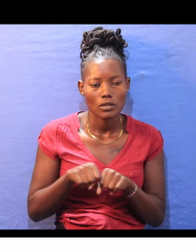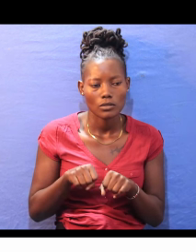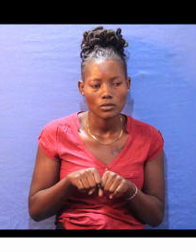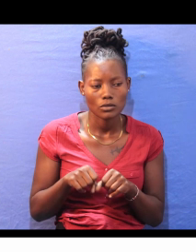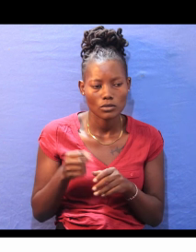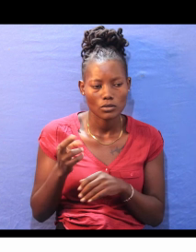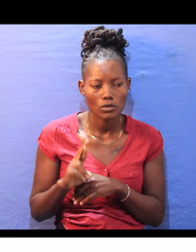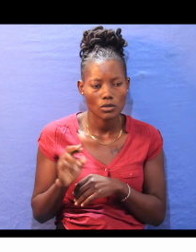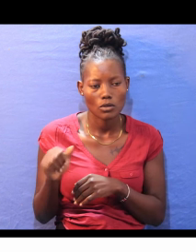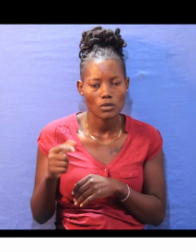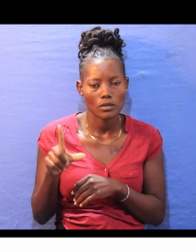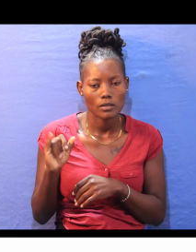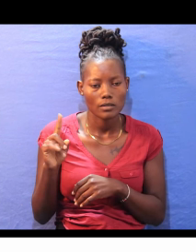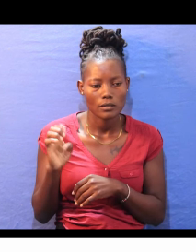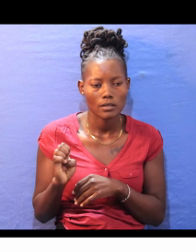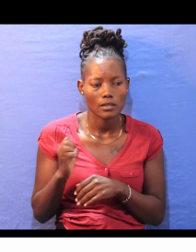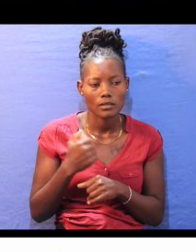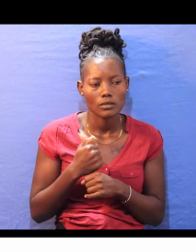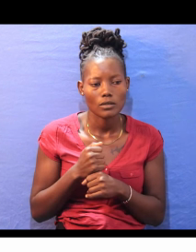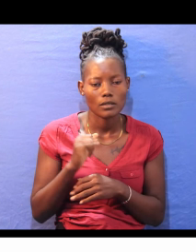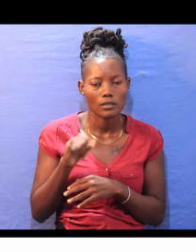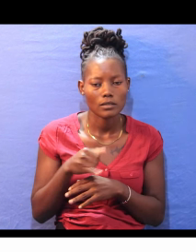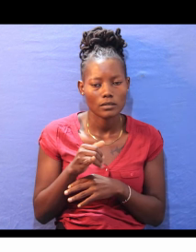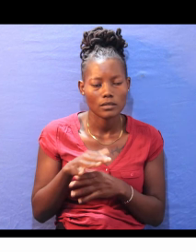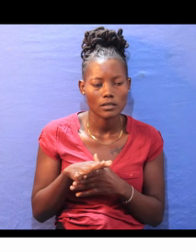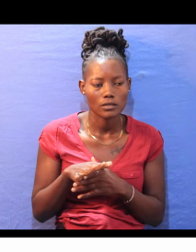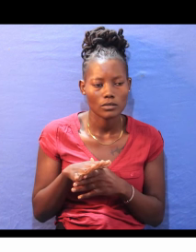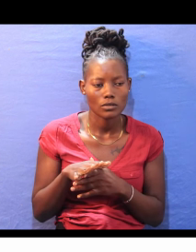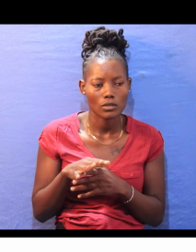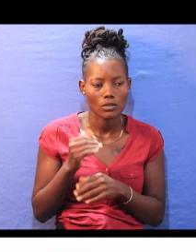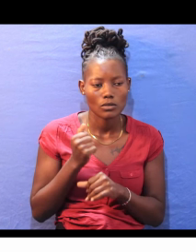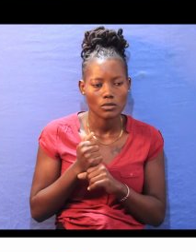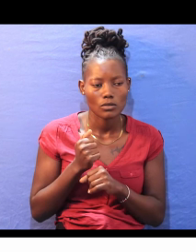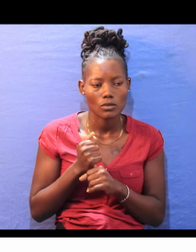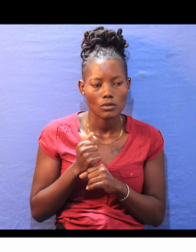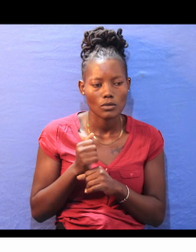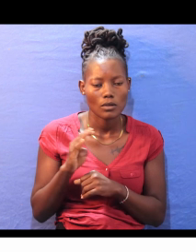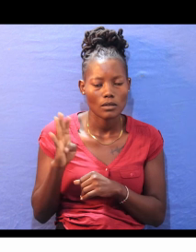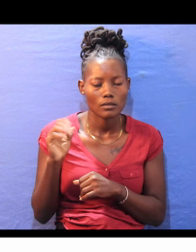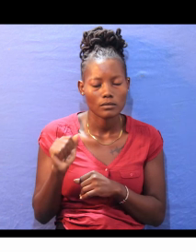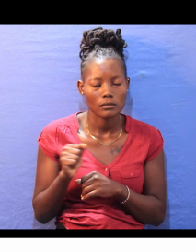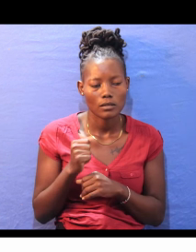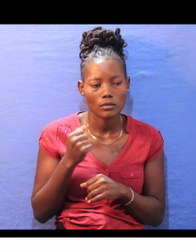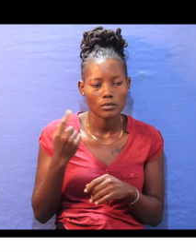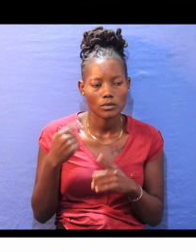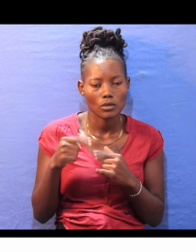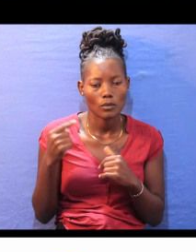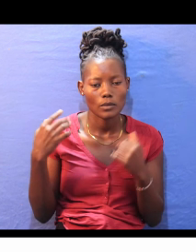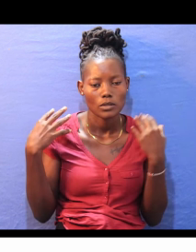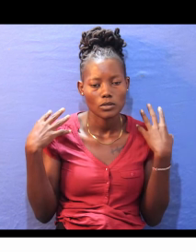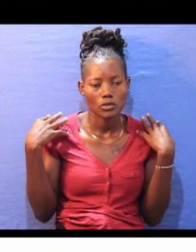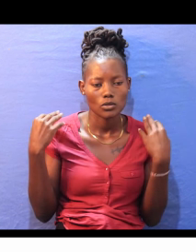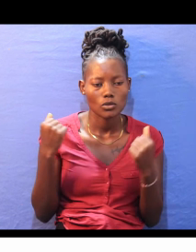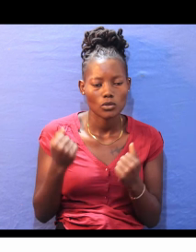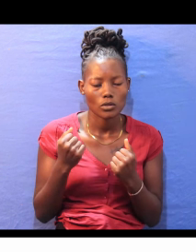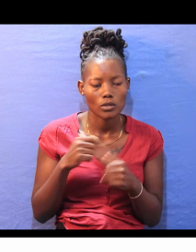a sled. It is working just on the blocks. Those are all competition strength exercises. So when we get